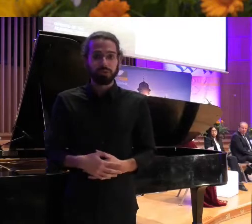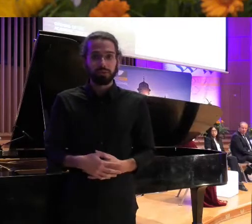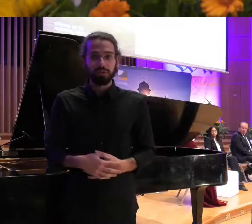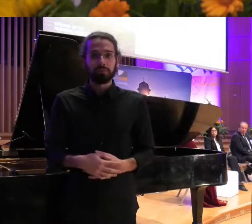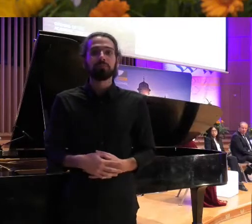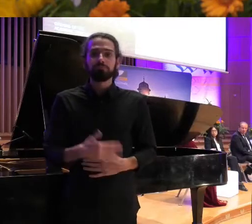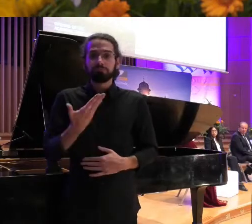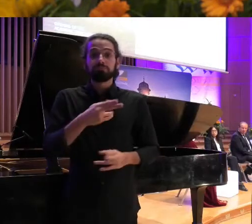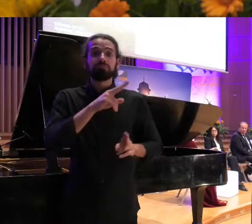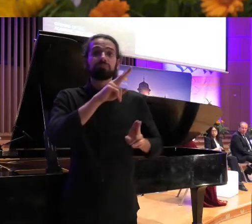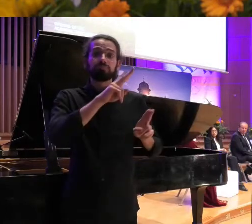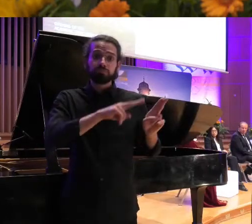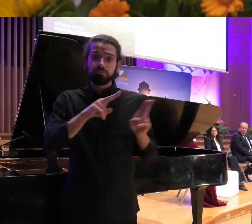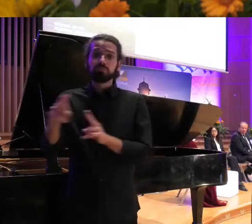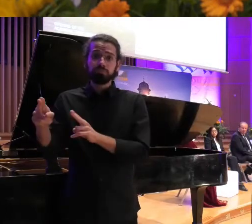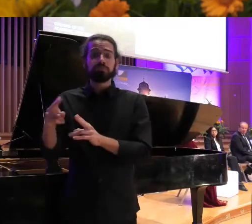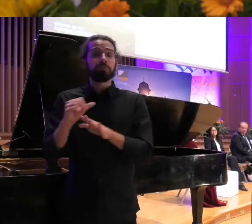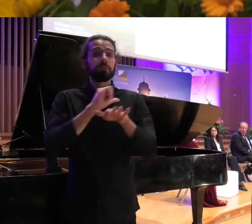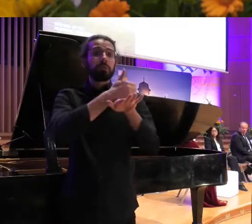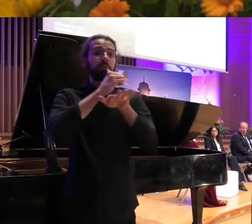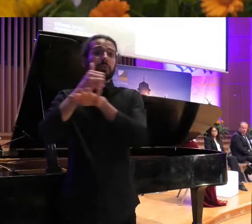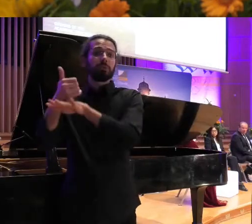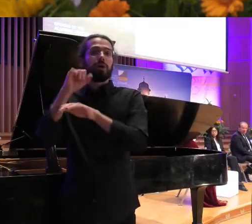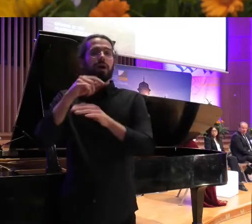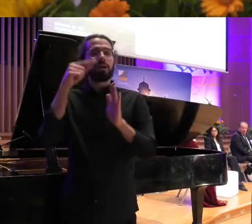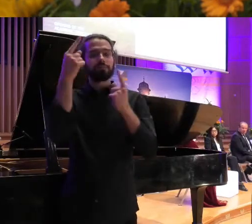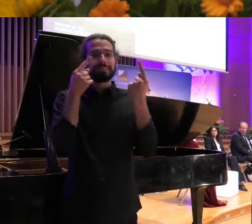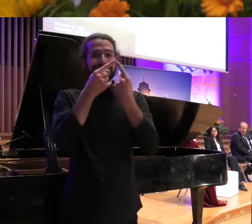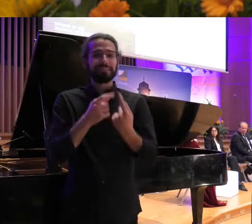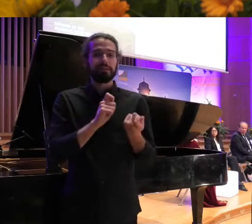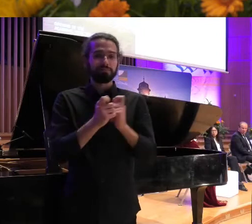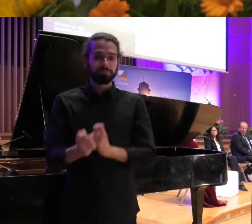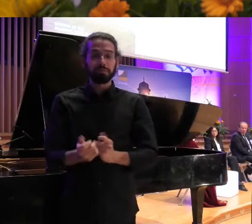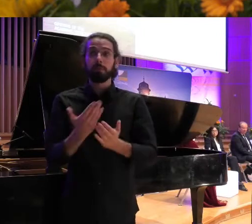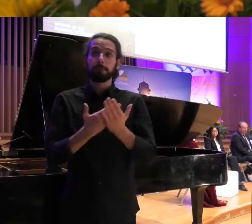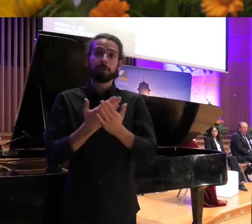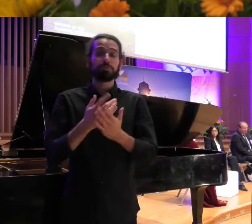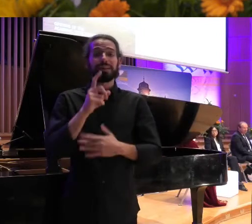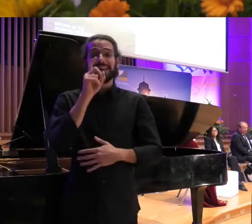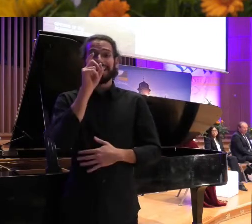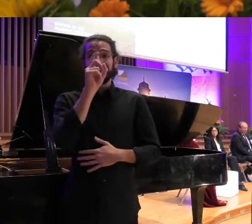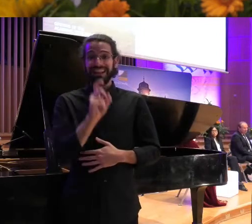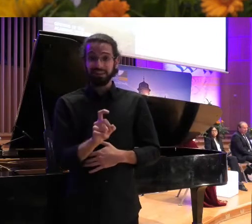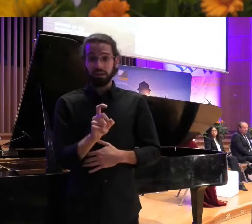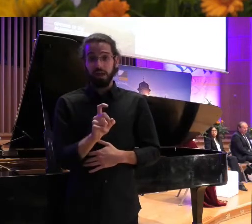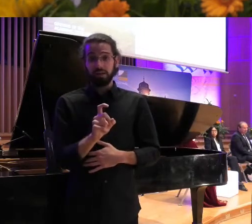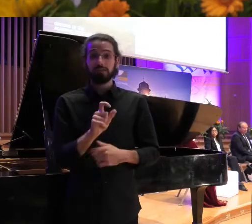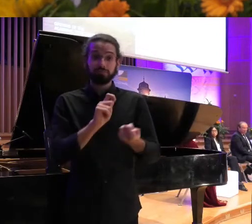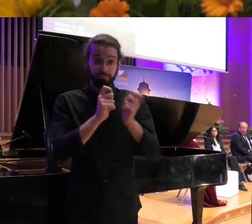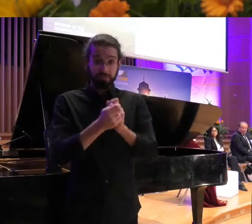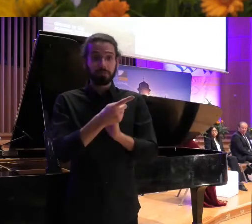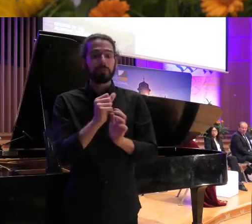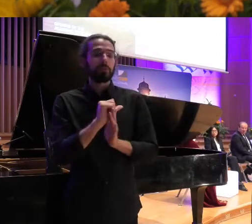very strong drivers which change these goals. For example, digitalization is one of the driving forces, but